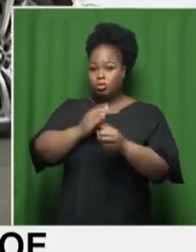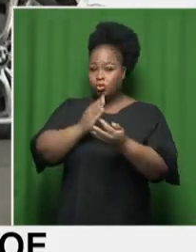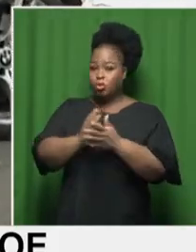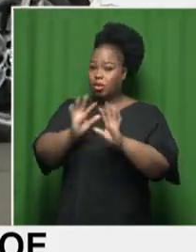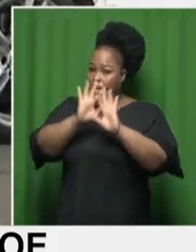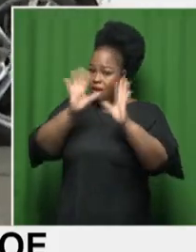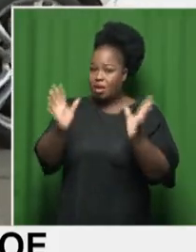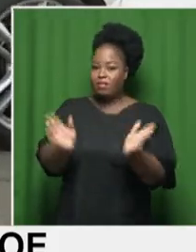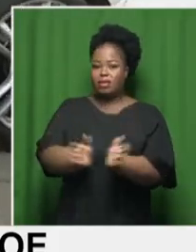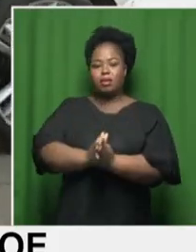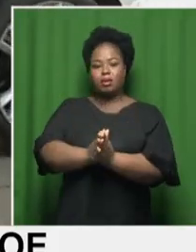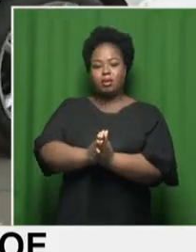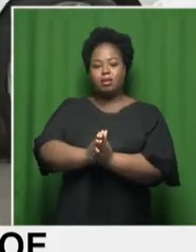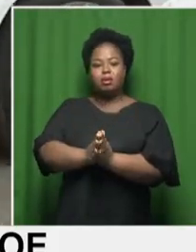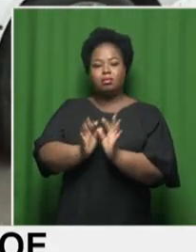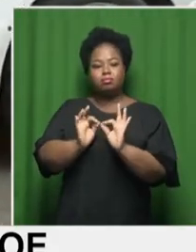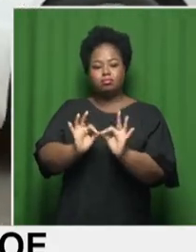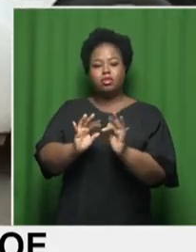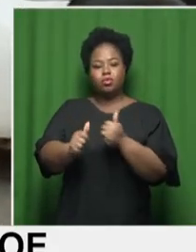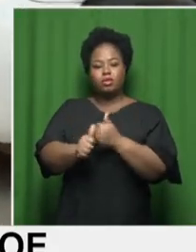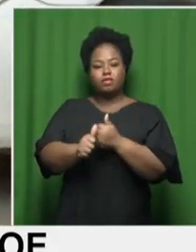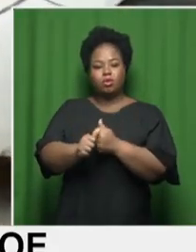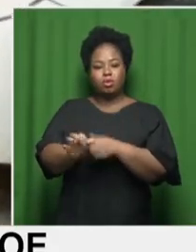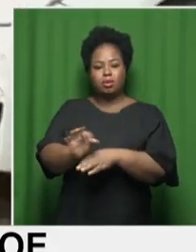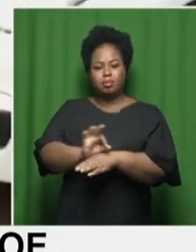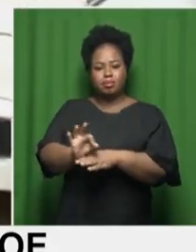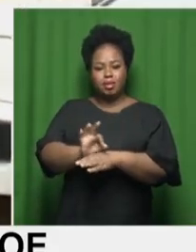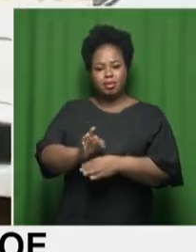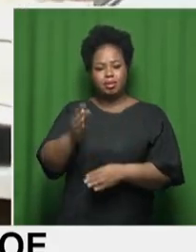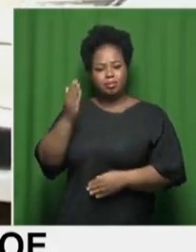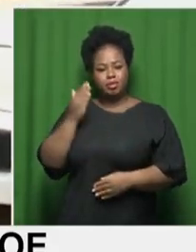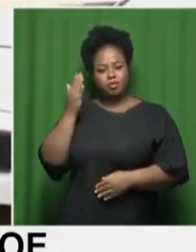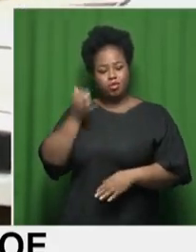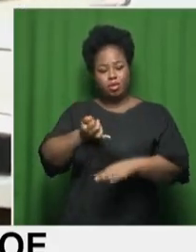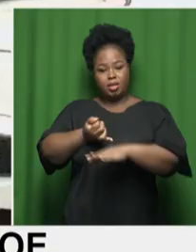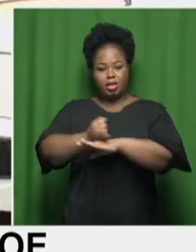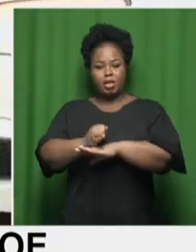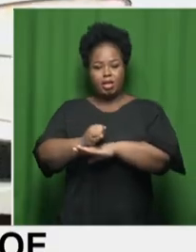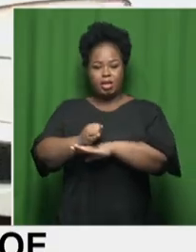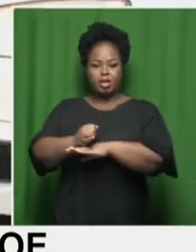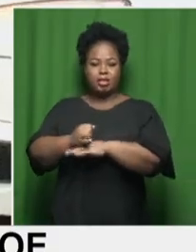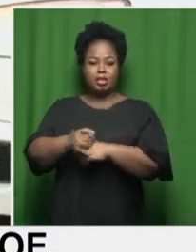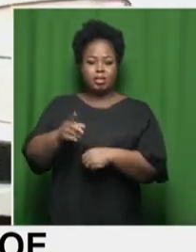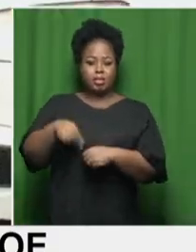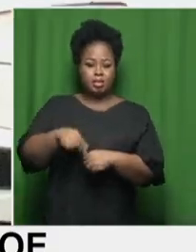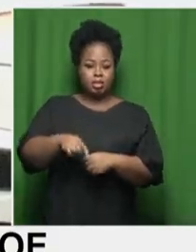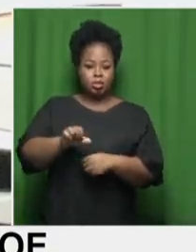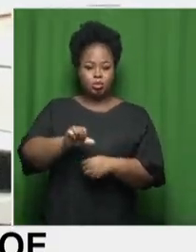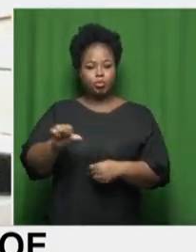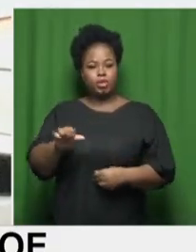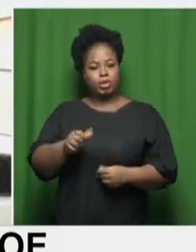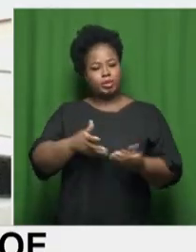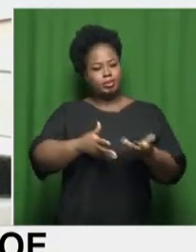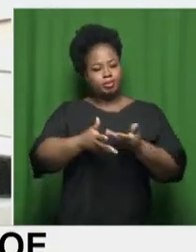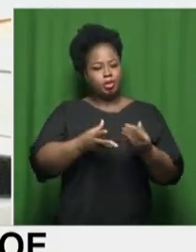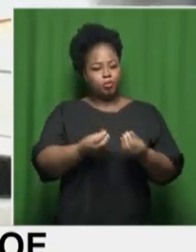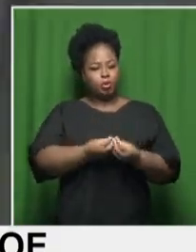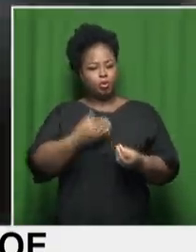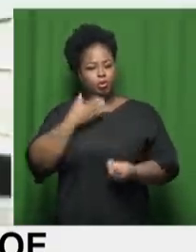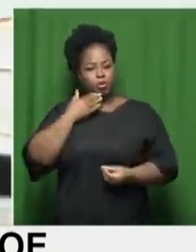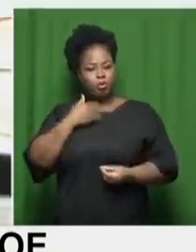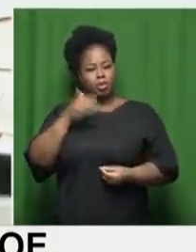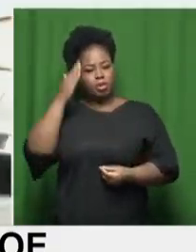everything goes according to the plan. We actually earlier on had an opportunity during the week to speak to the head